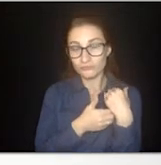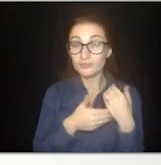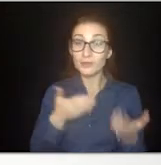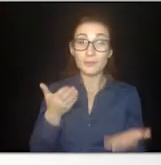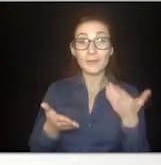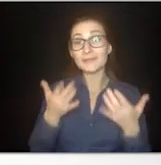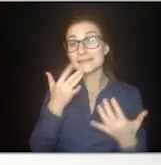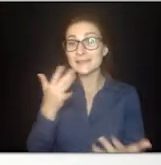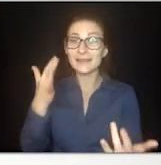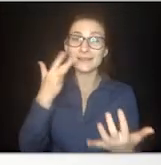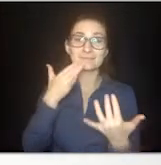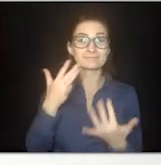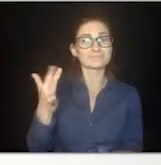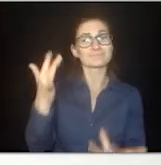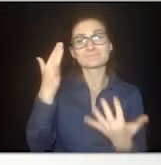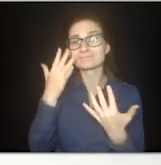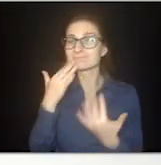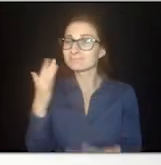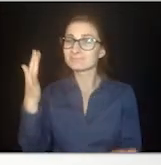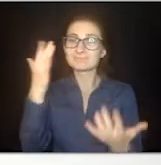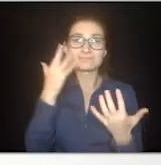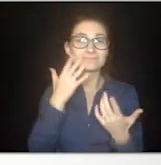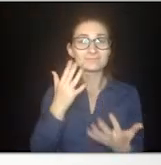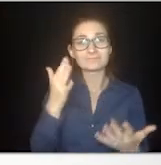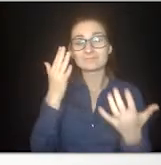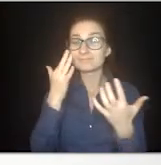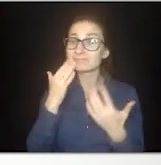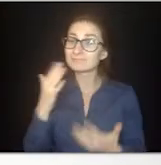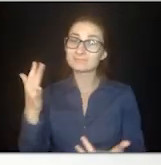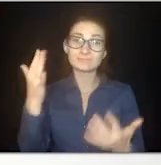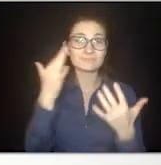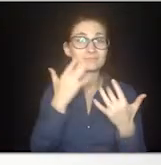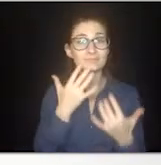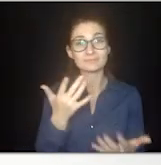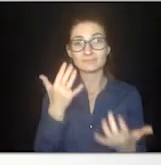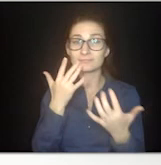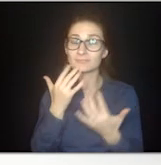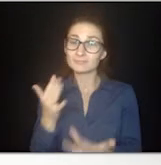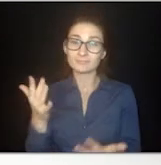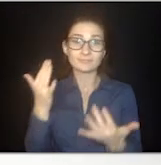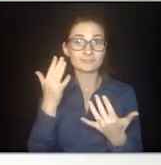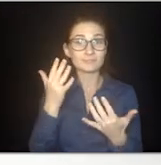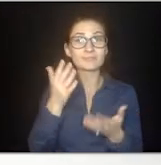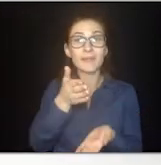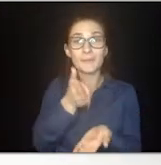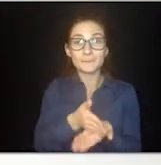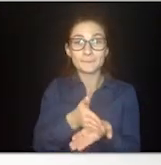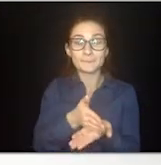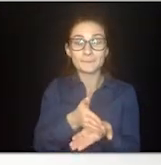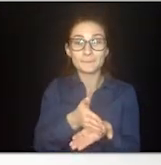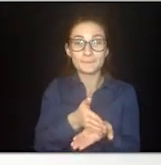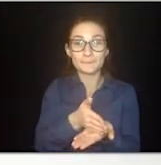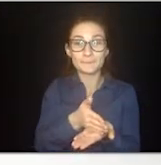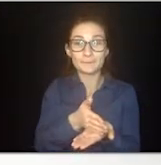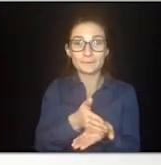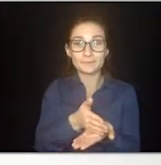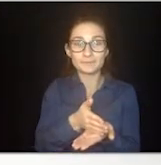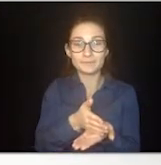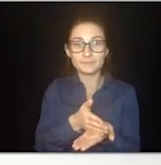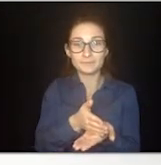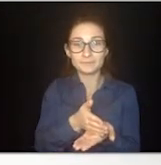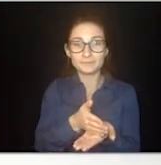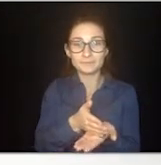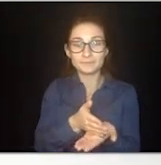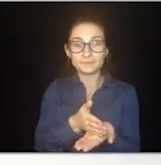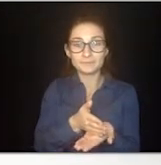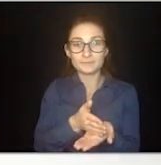little song. Rock, rock, rockin' Susie. 3 times. Rock, rock, rockin' Susie. Rock, rock, rockin' Susie. Stop. And you